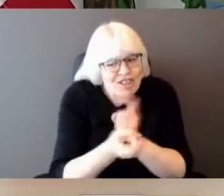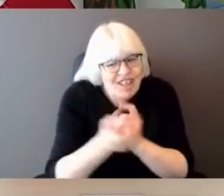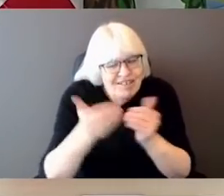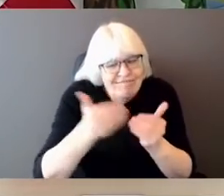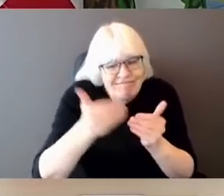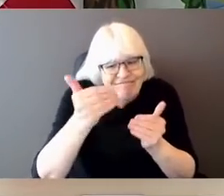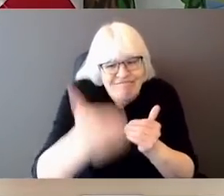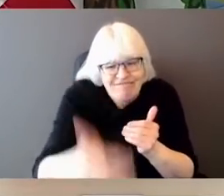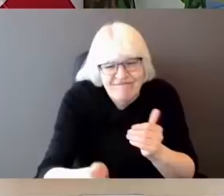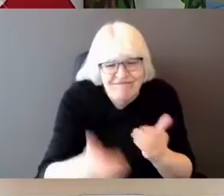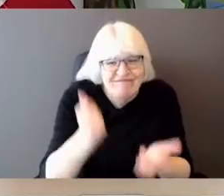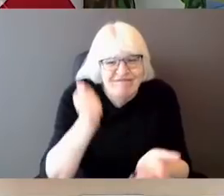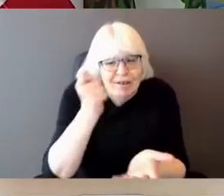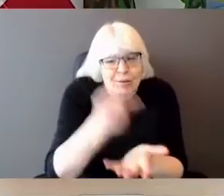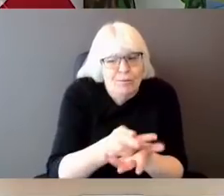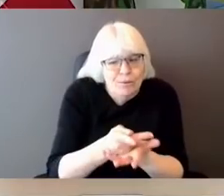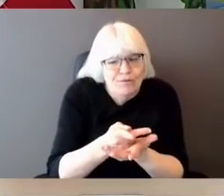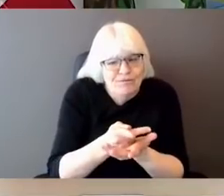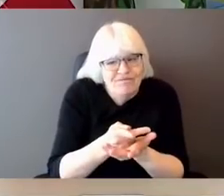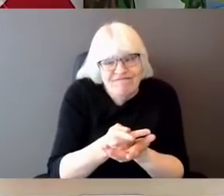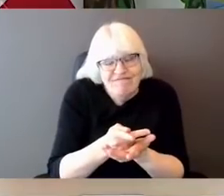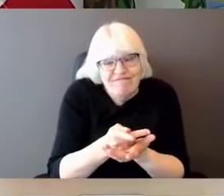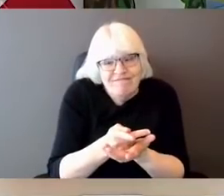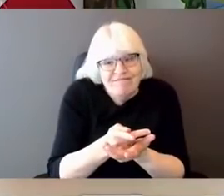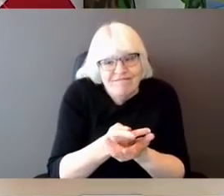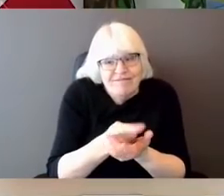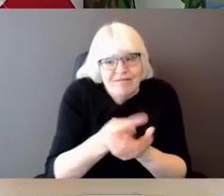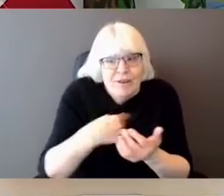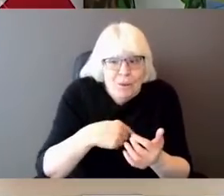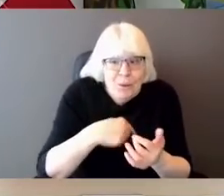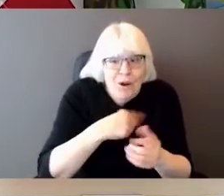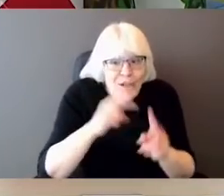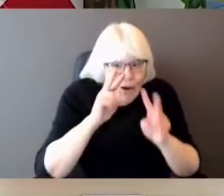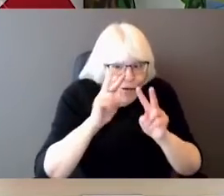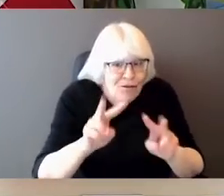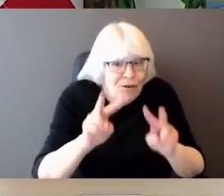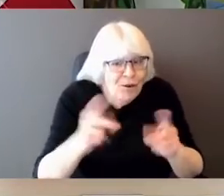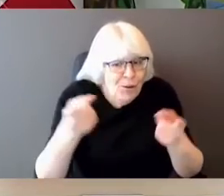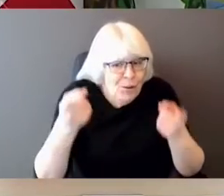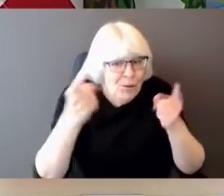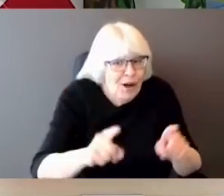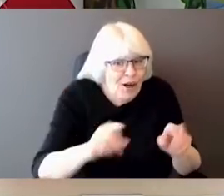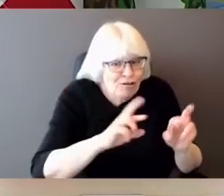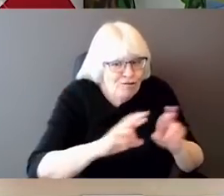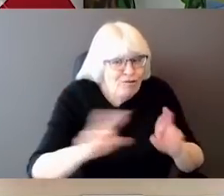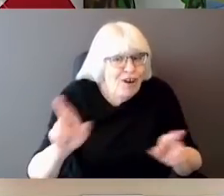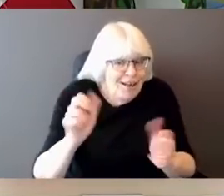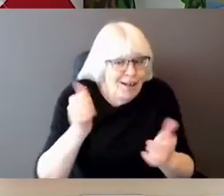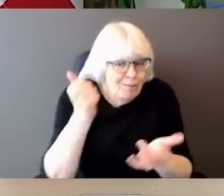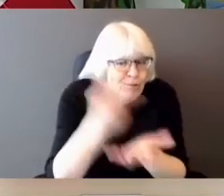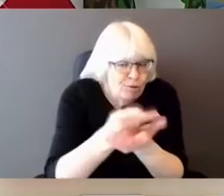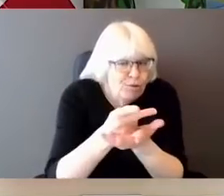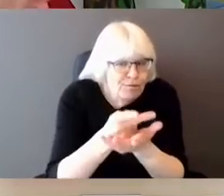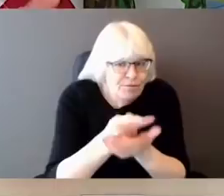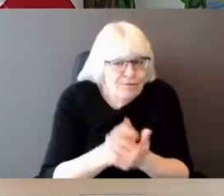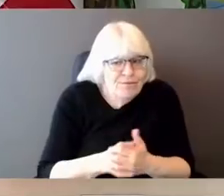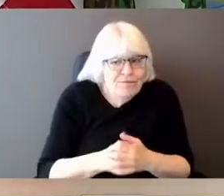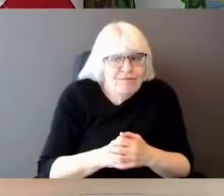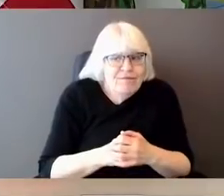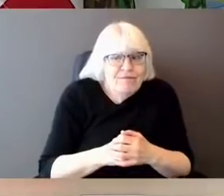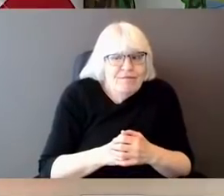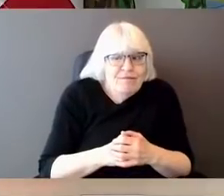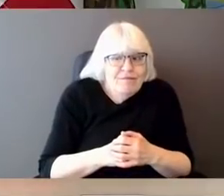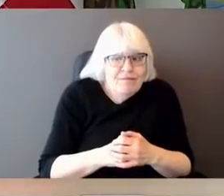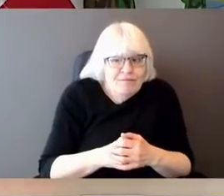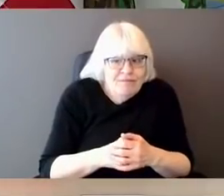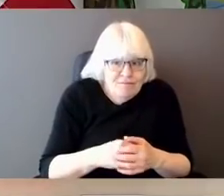and we'll look forward to that when it comes. But once it gets approved by Health Canada, then there's also